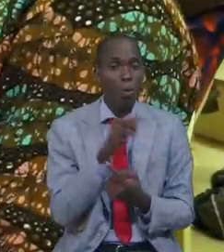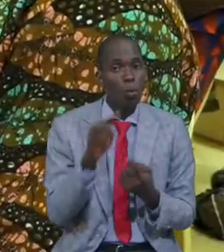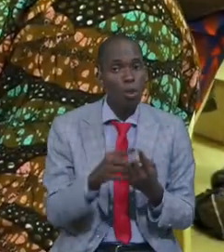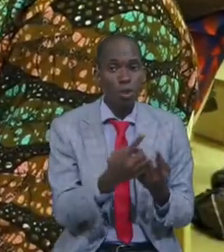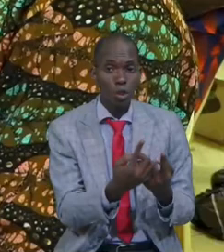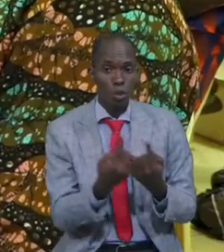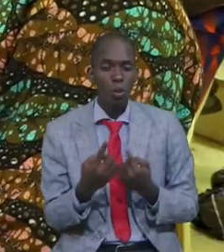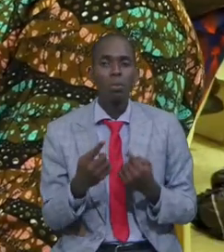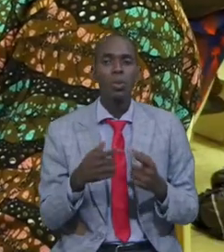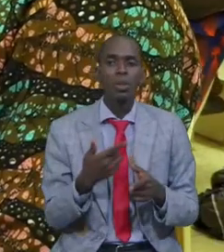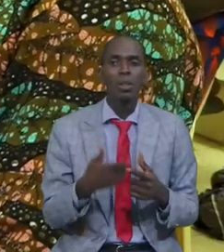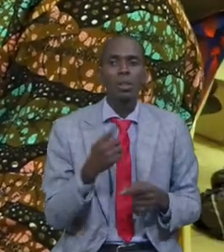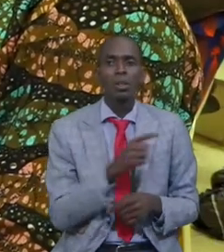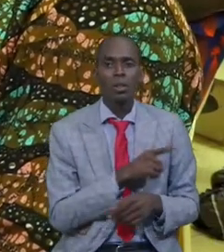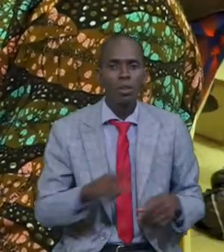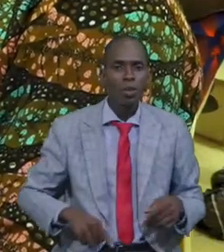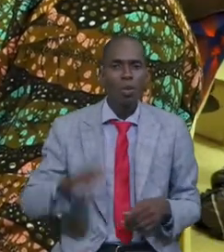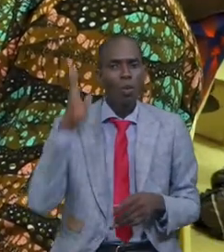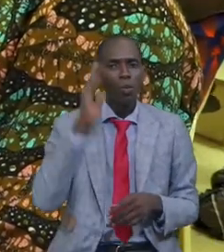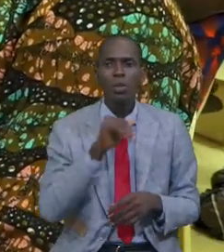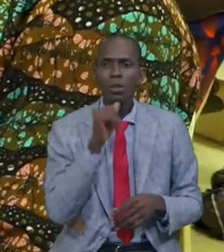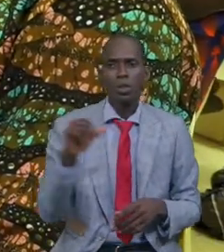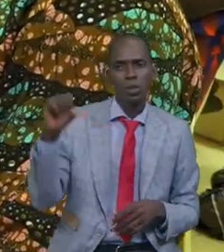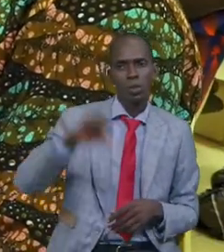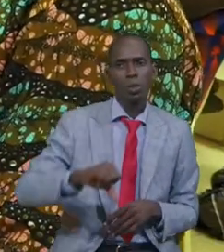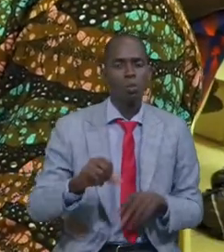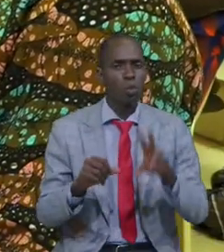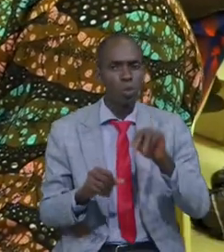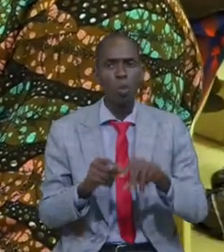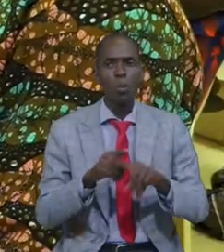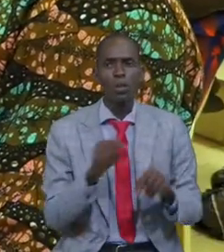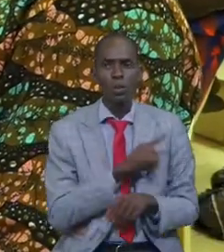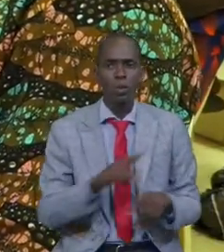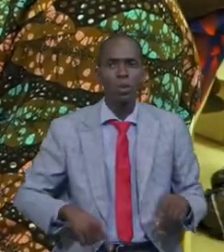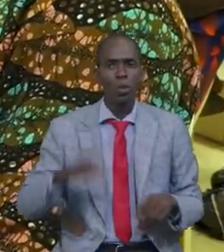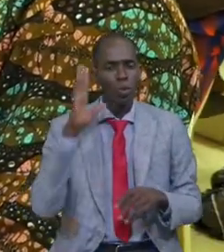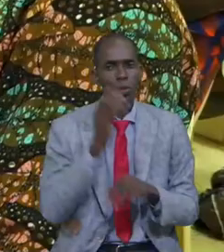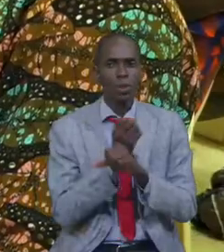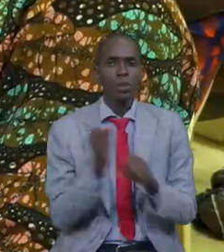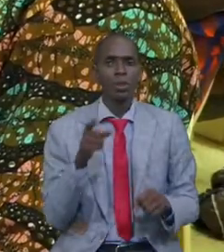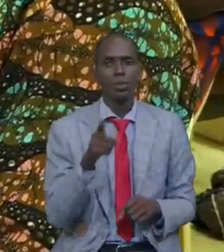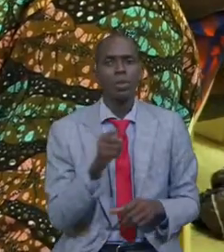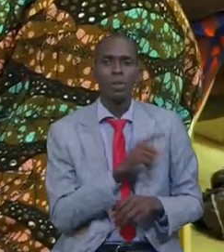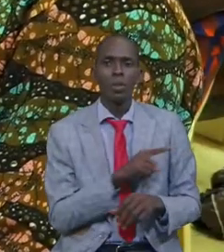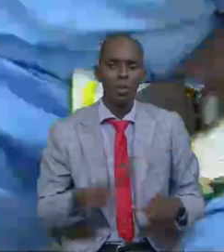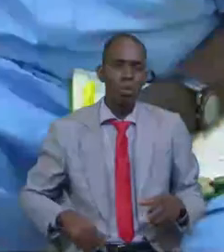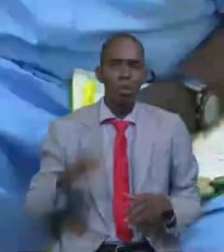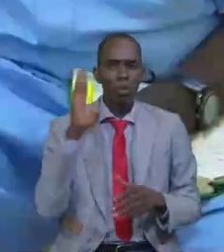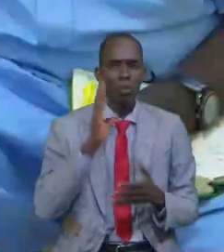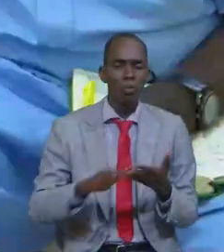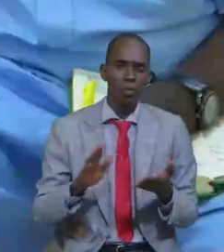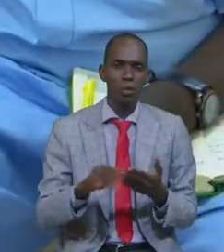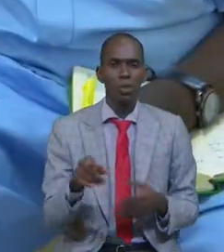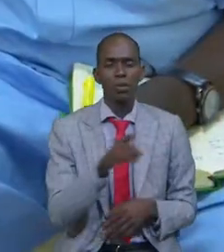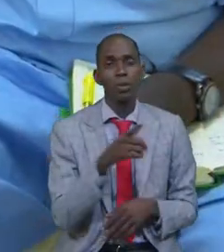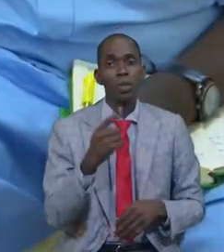the Lord is not going to condemn you. The Lord will save you. The Lord will forgive you. The Lord